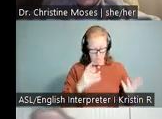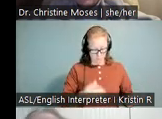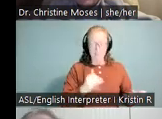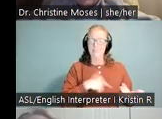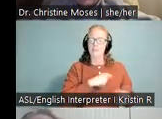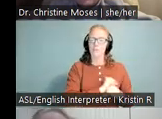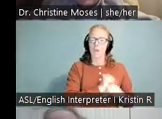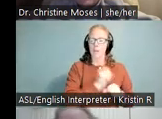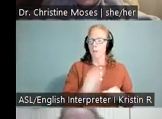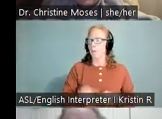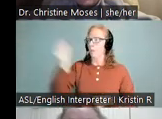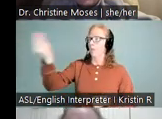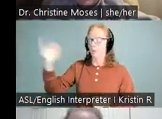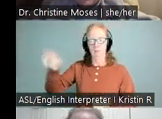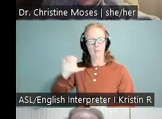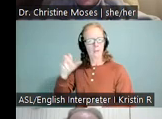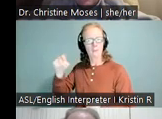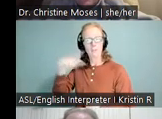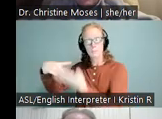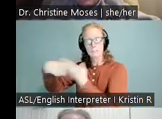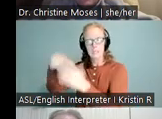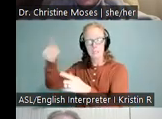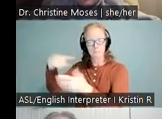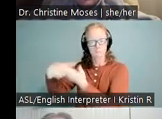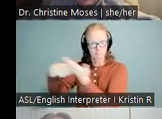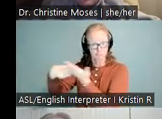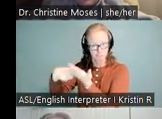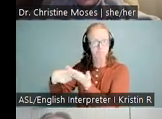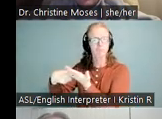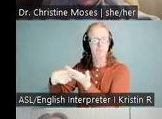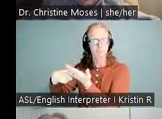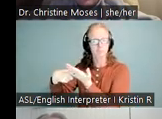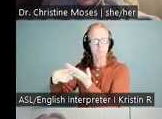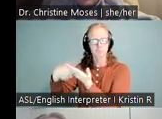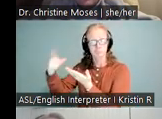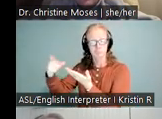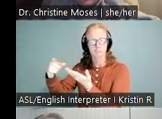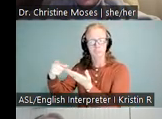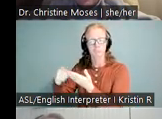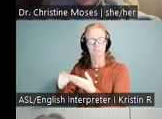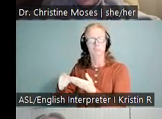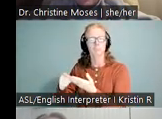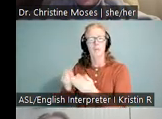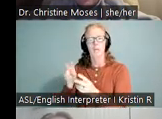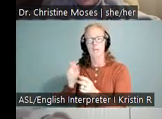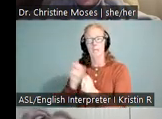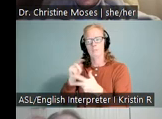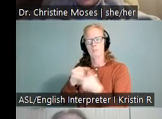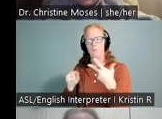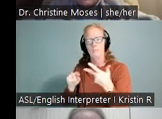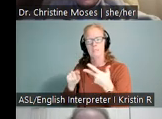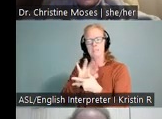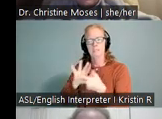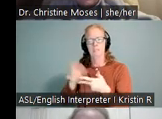job, and then it goes up to the full commission, and they will, you know, the full commission will be looking at the three sets